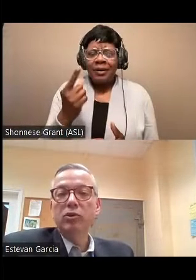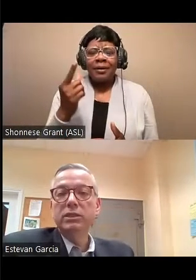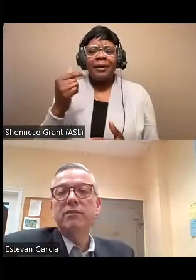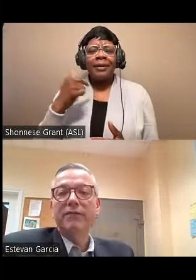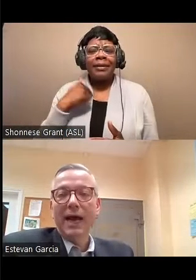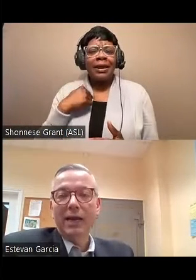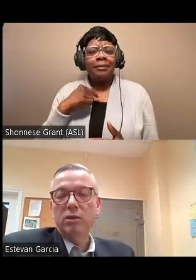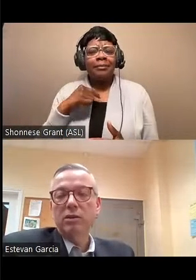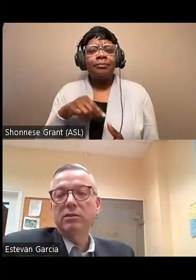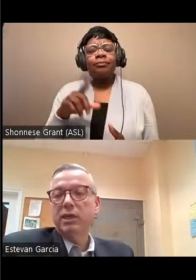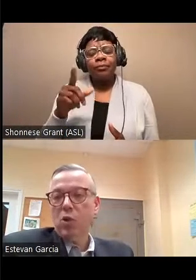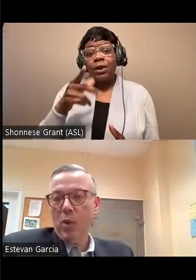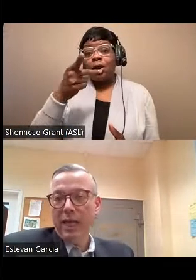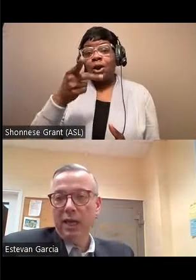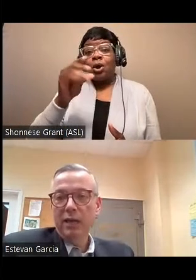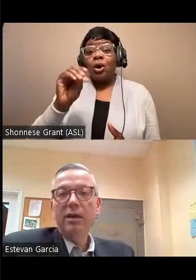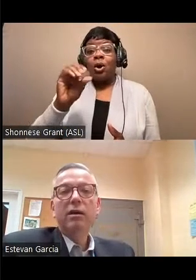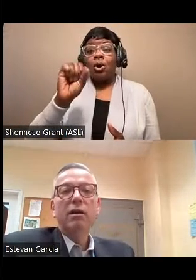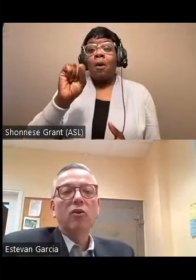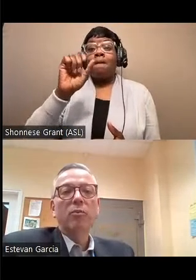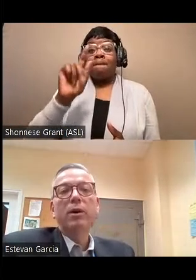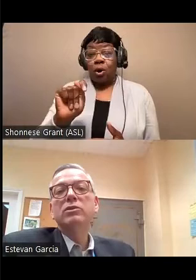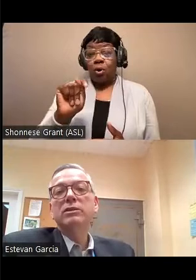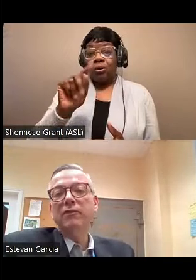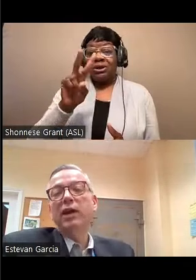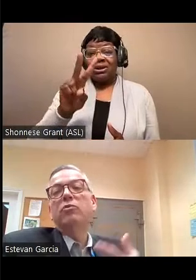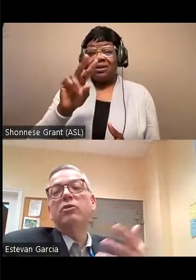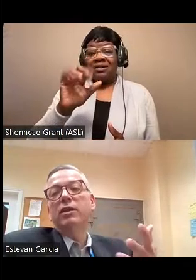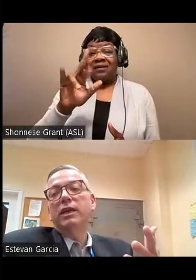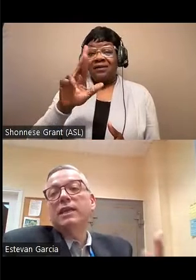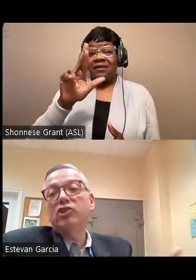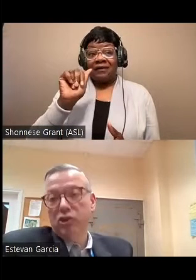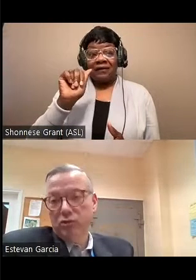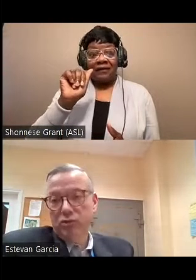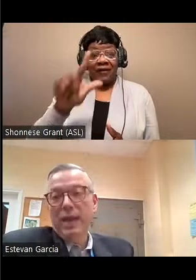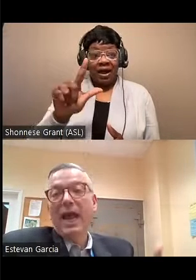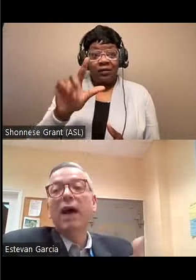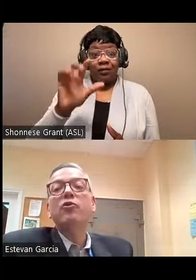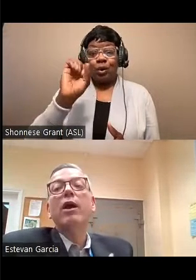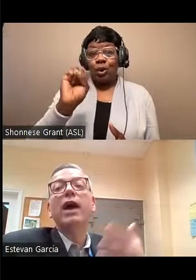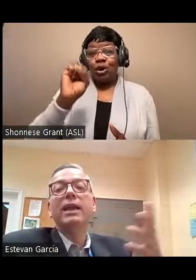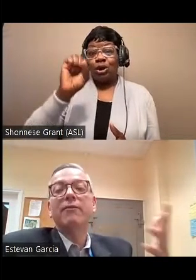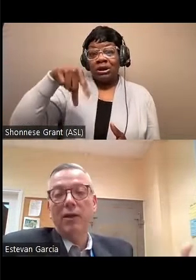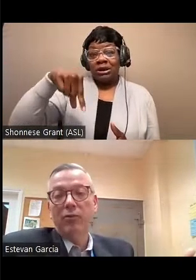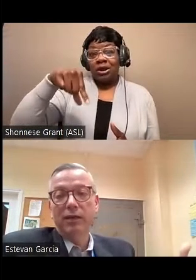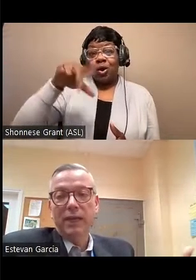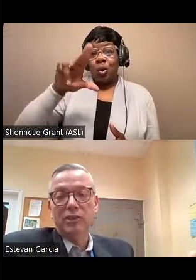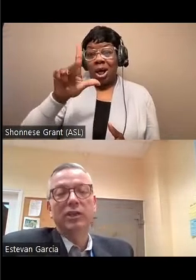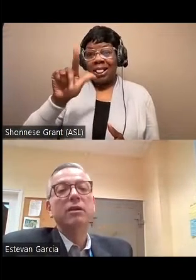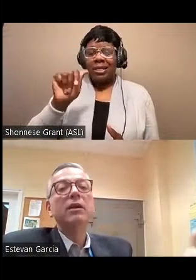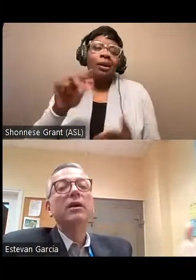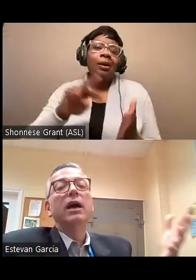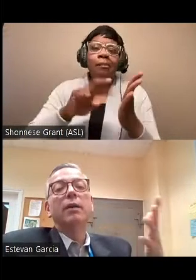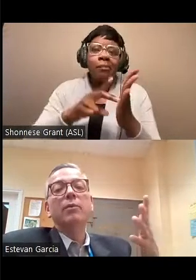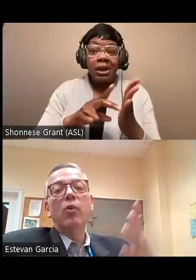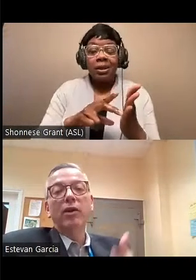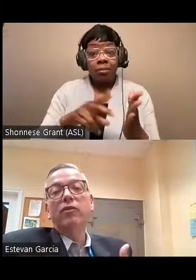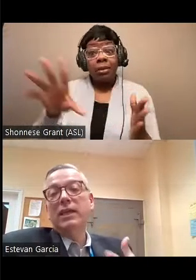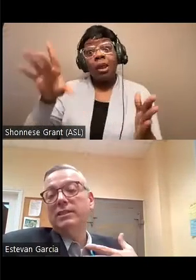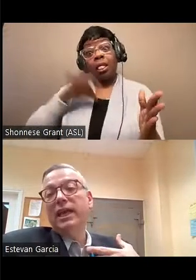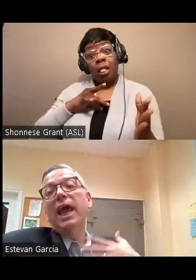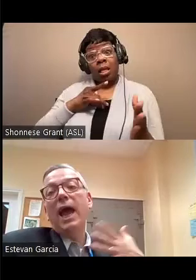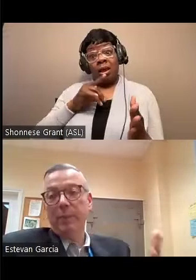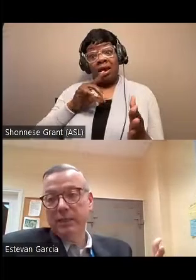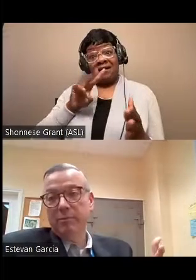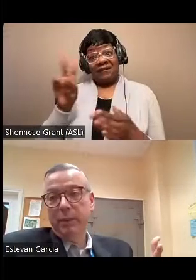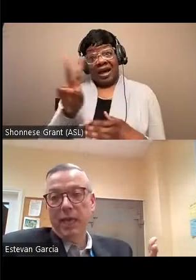call post-viral sequelae, or post-viral issues, right? After I've had a viral infection, what are